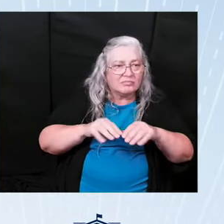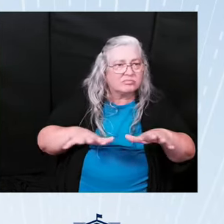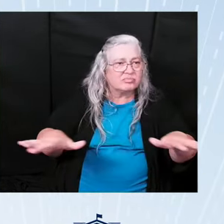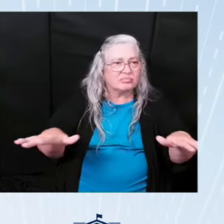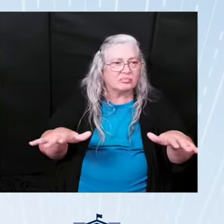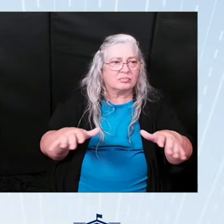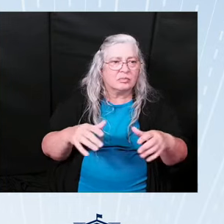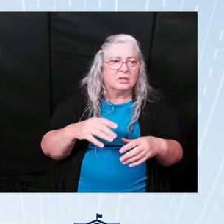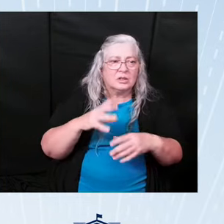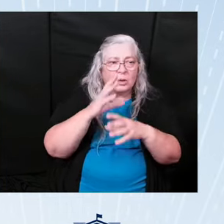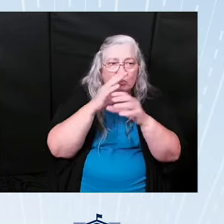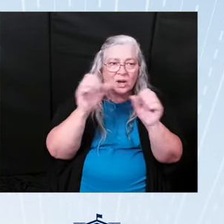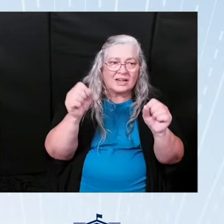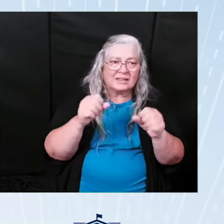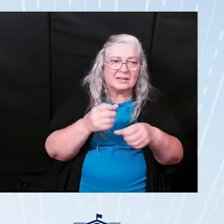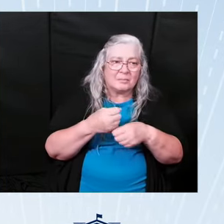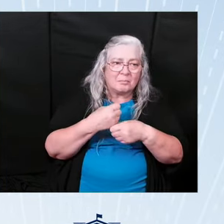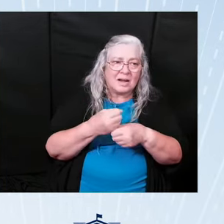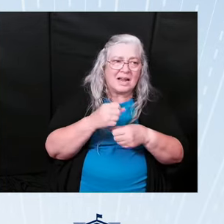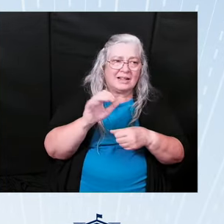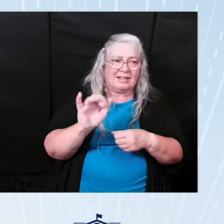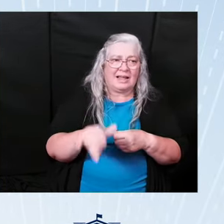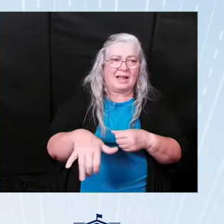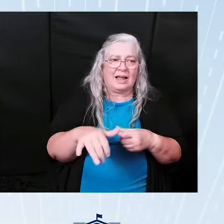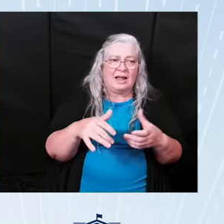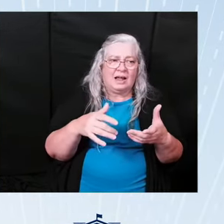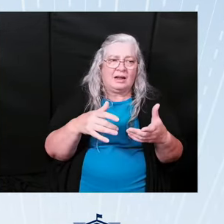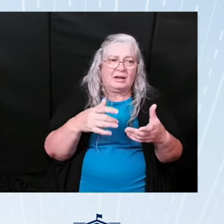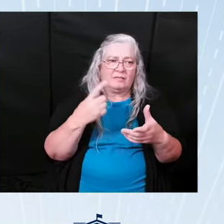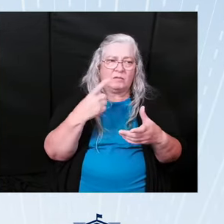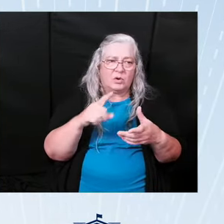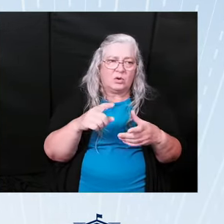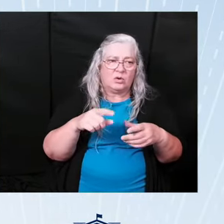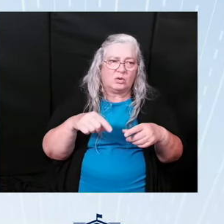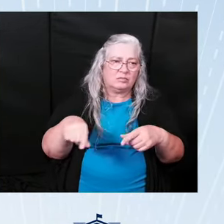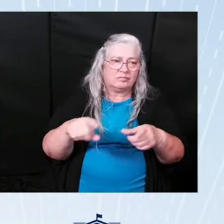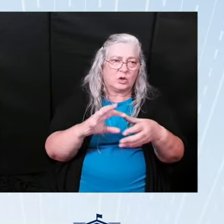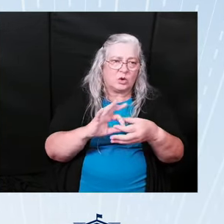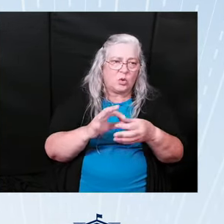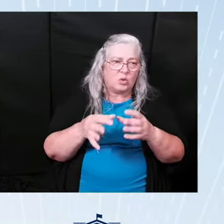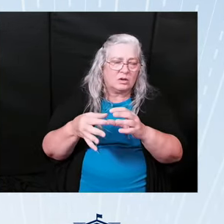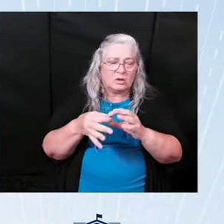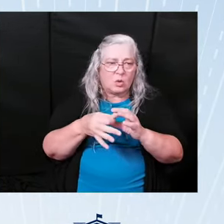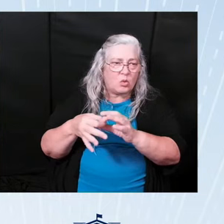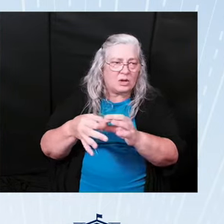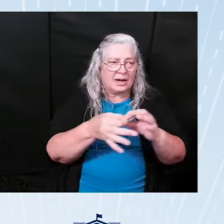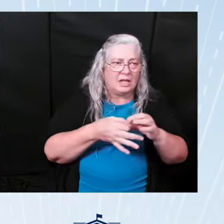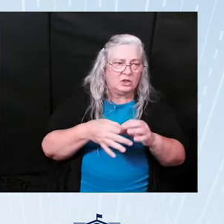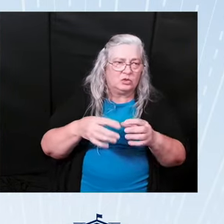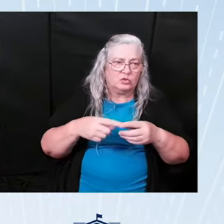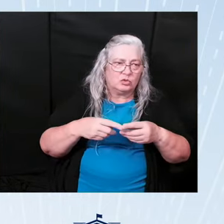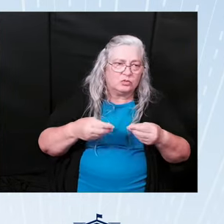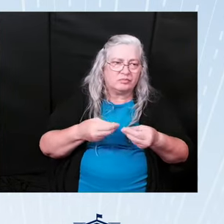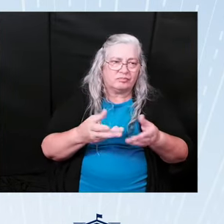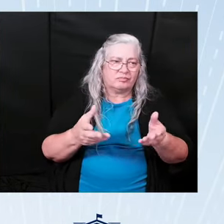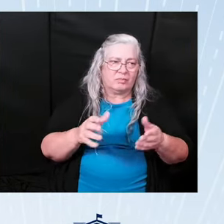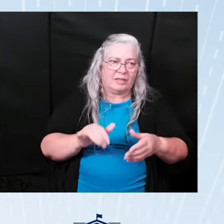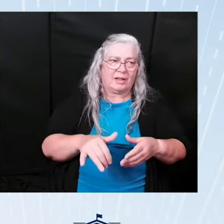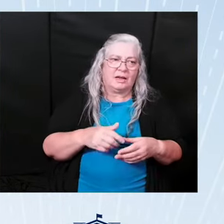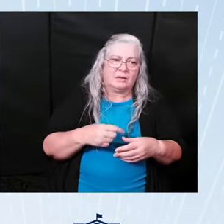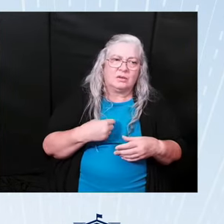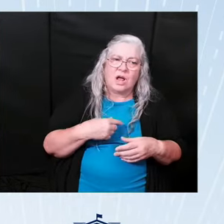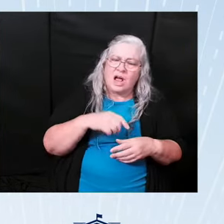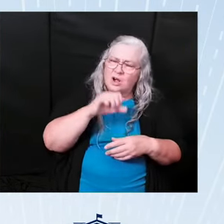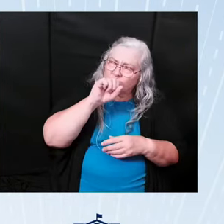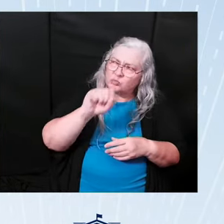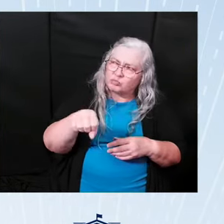job done. Now, I love the president, and I think he likes me. He used to know my name, but now when he sees me, he doesn't tell me